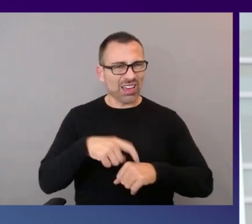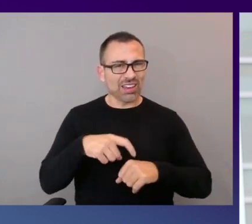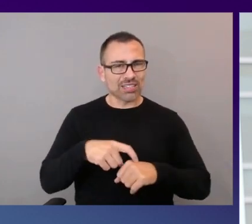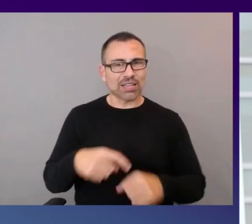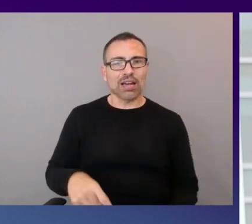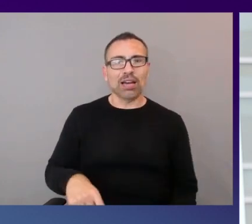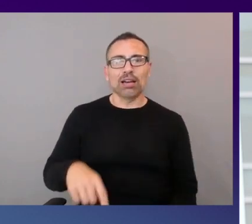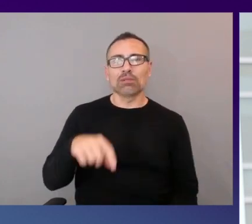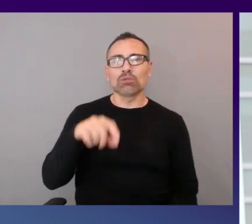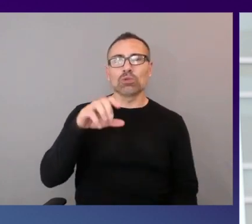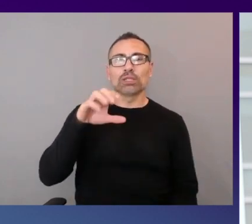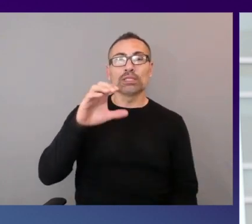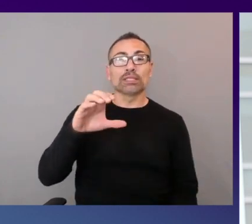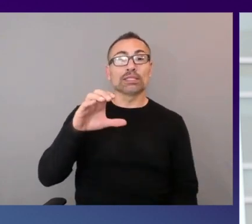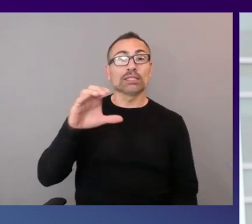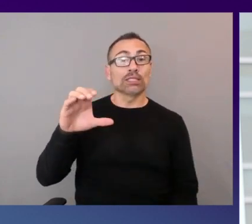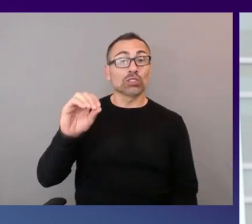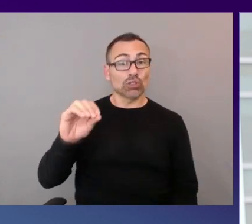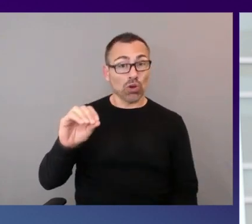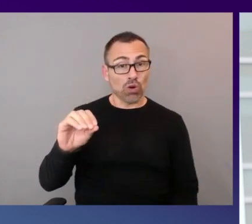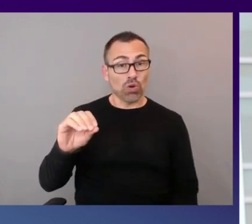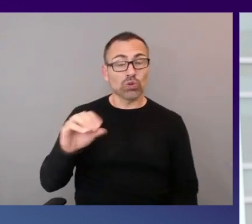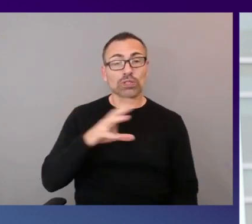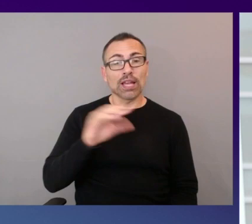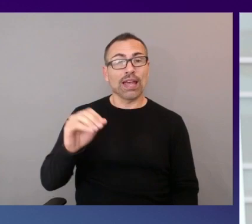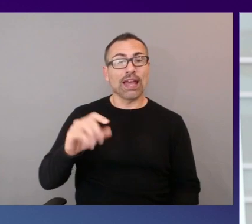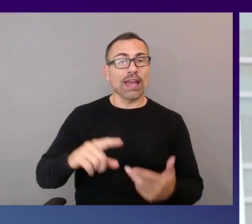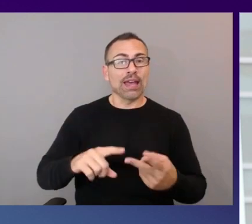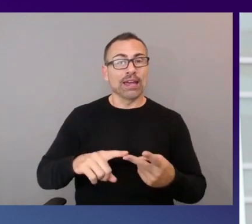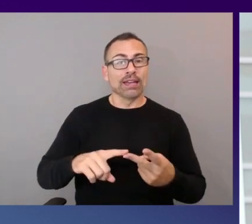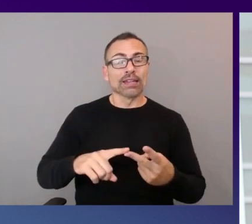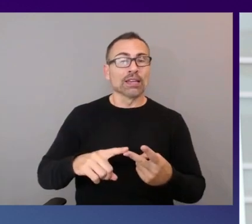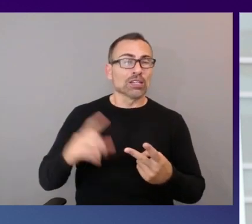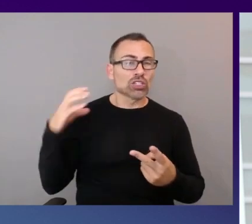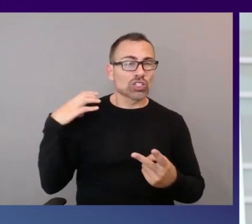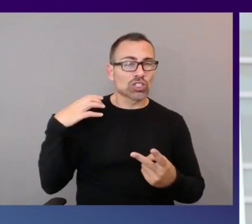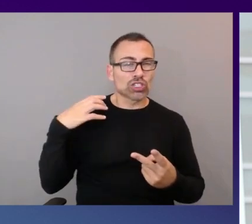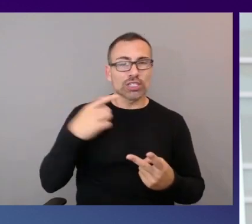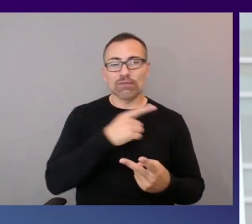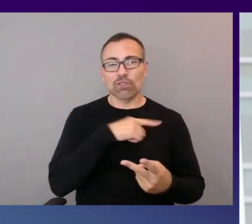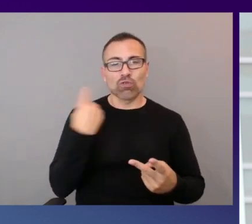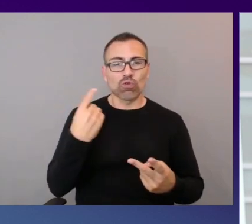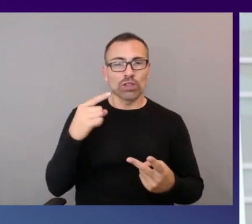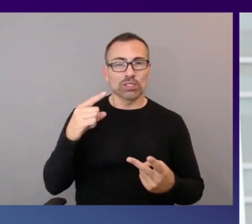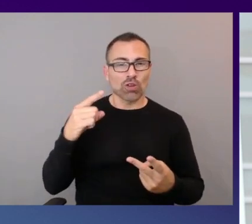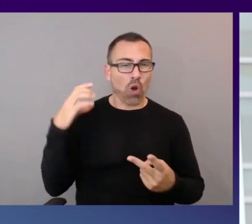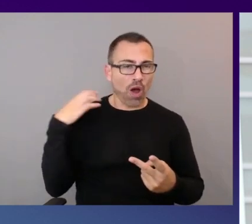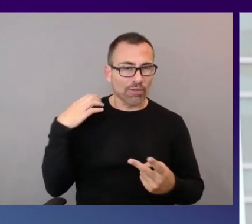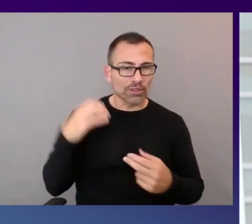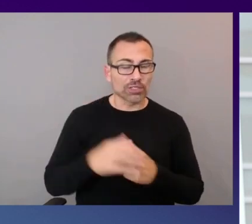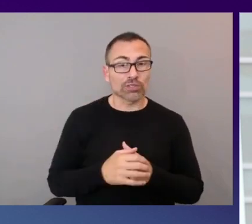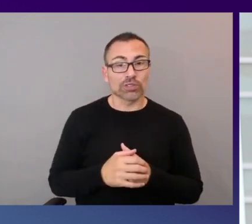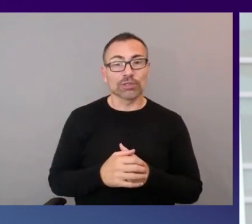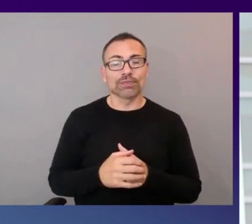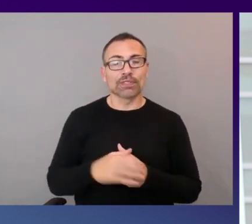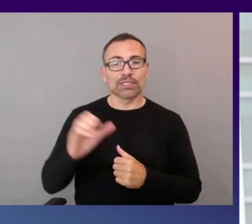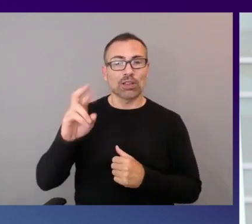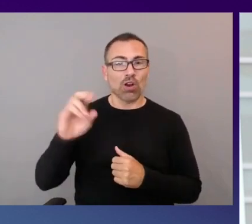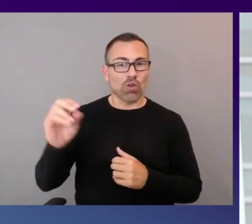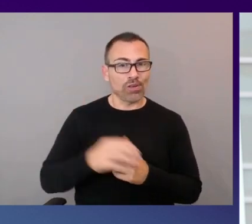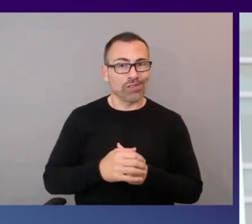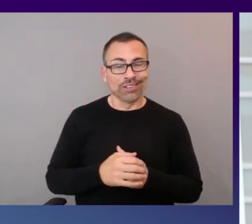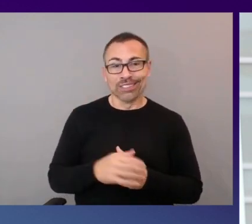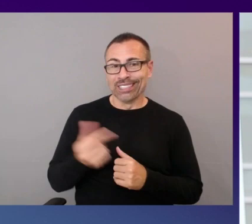risk officers, and Gen AI has really taken the world by storm for the last few months. People are using generative AI tools